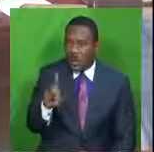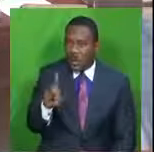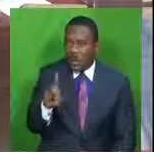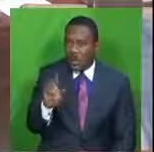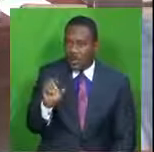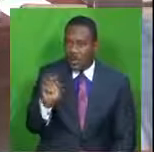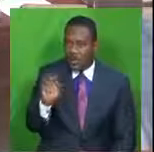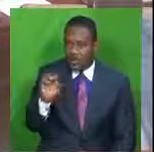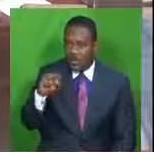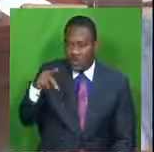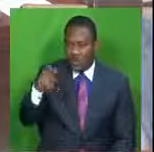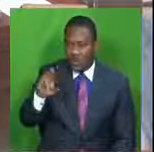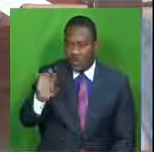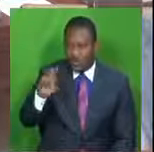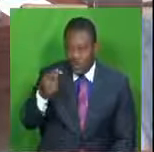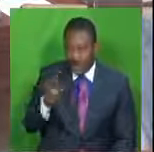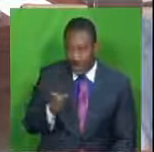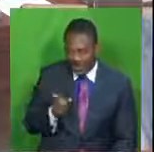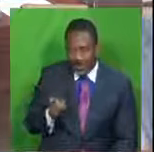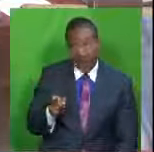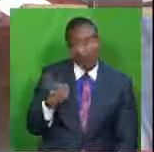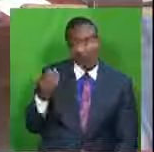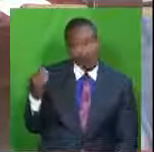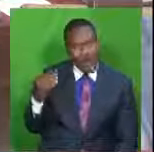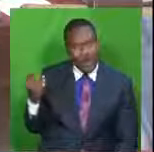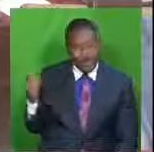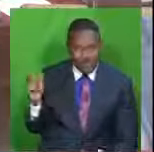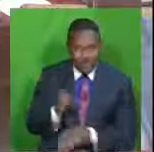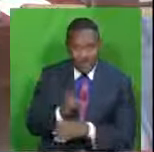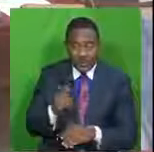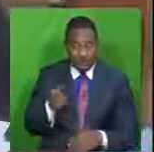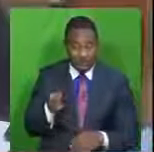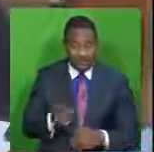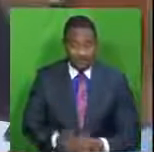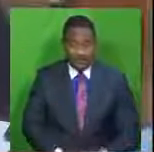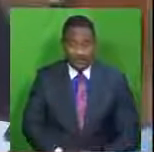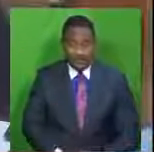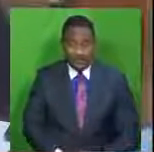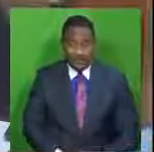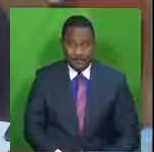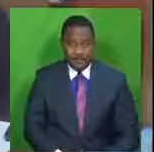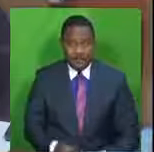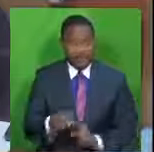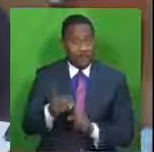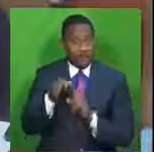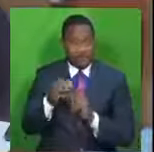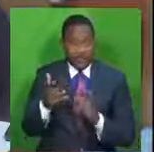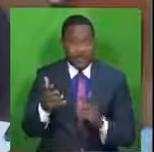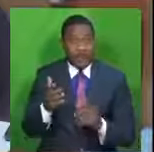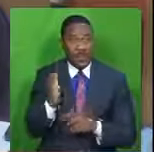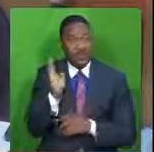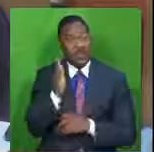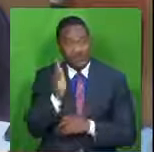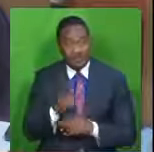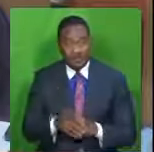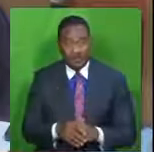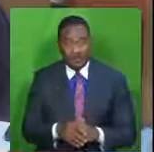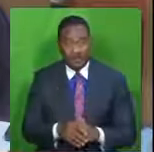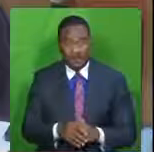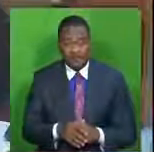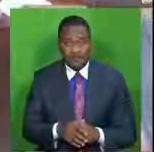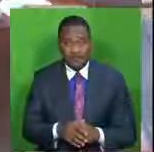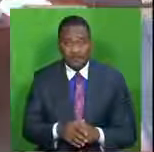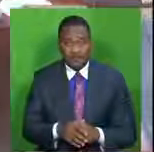of Parliament as a specialist on statements to raise the bar